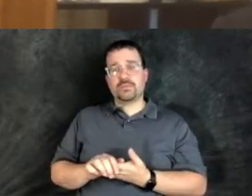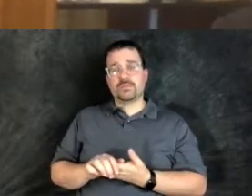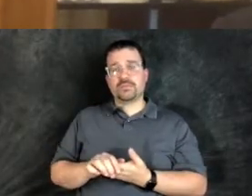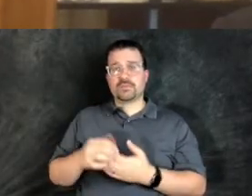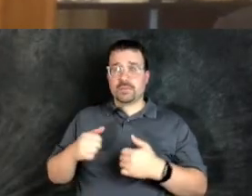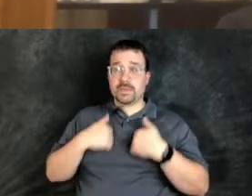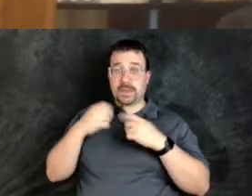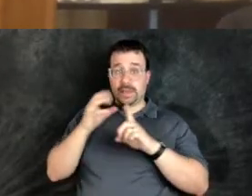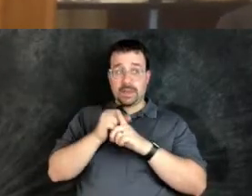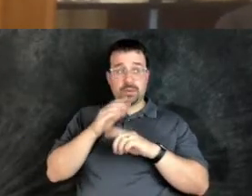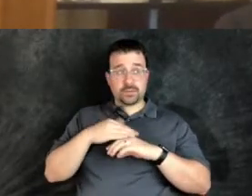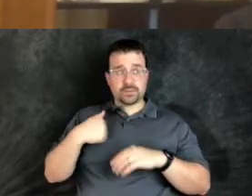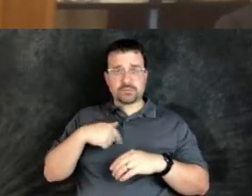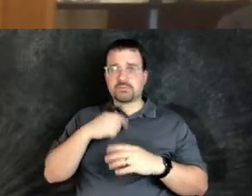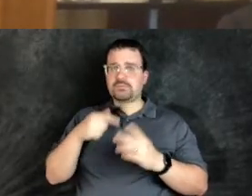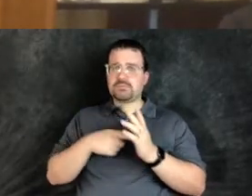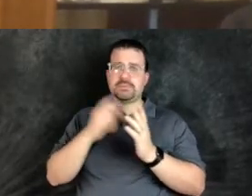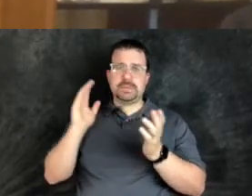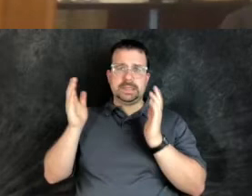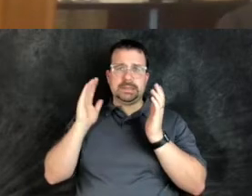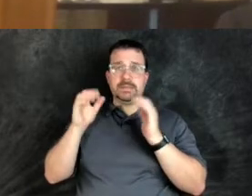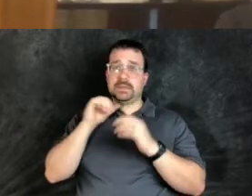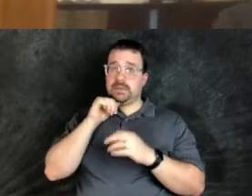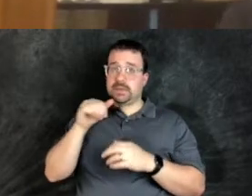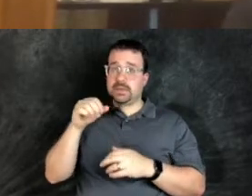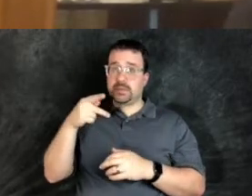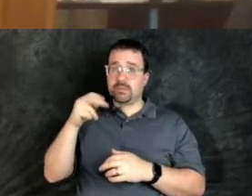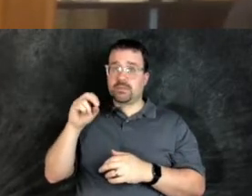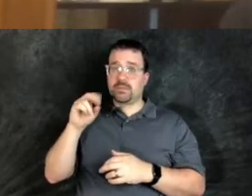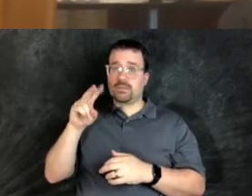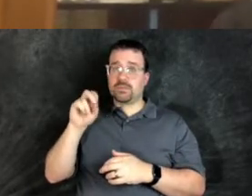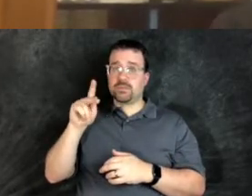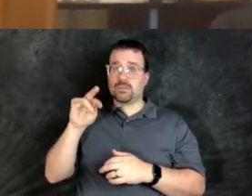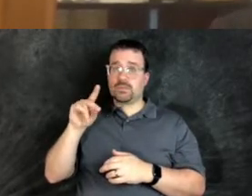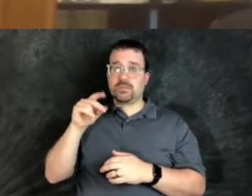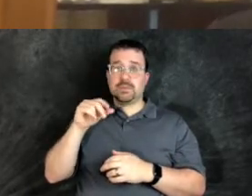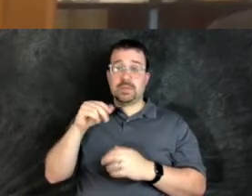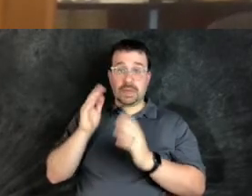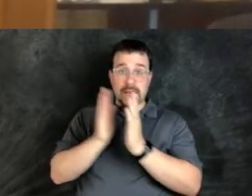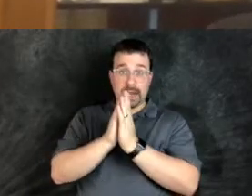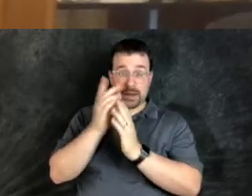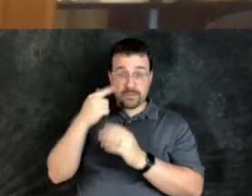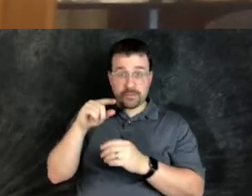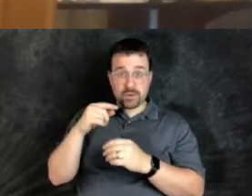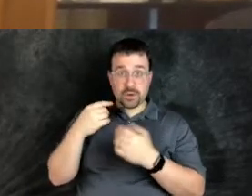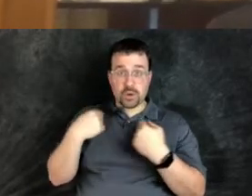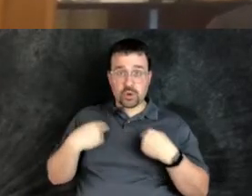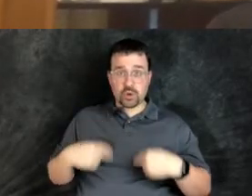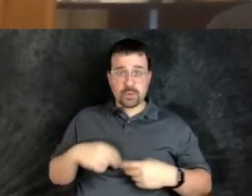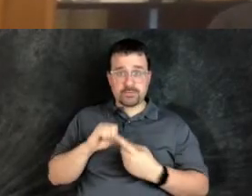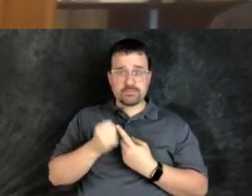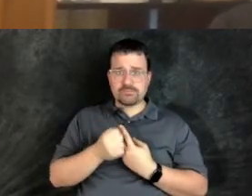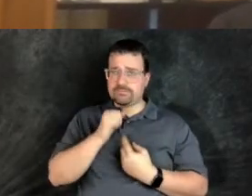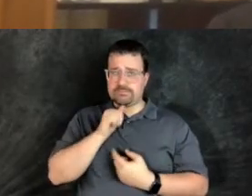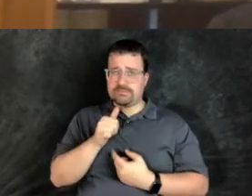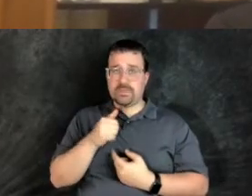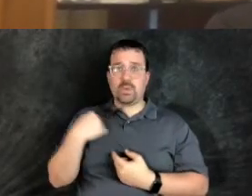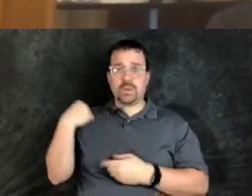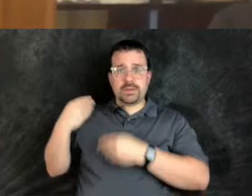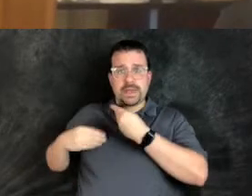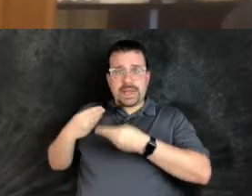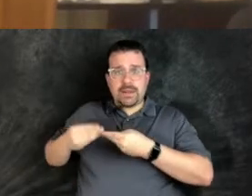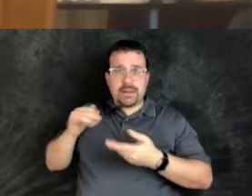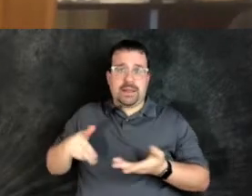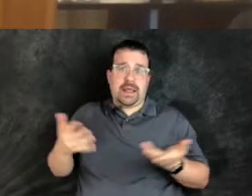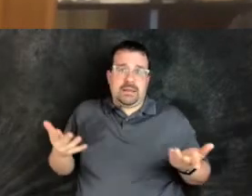attacks on us sometimes seem unprovoked. We didn't ask for our human condition. We inherited it.